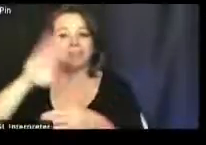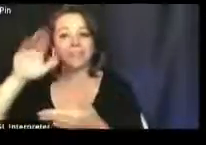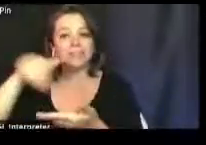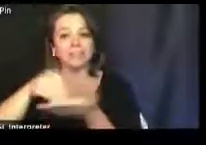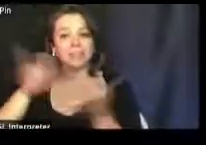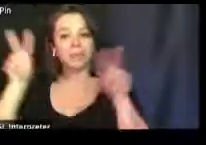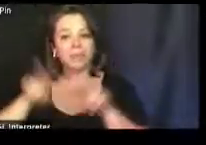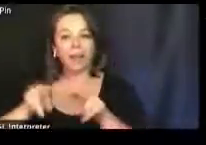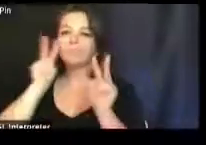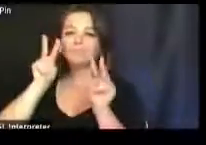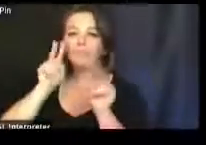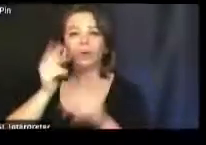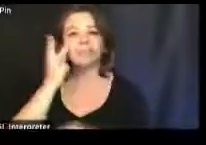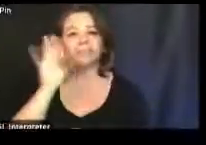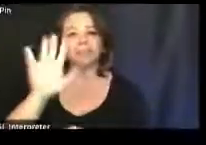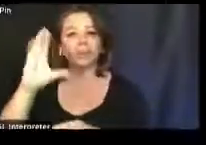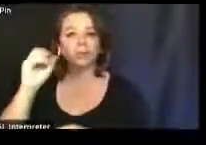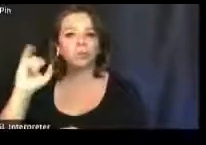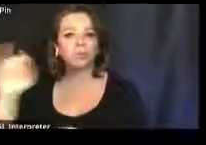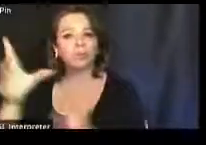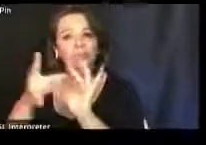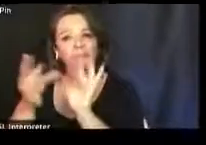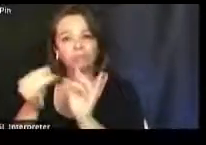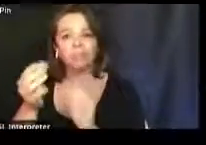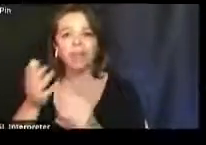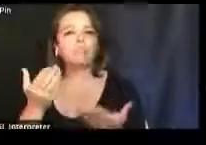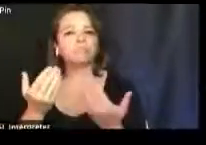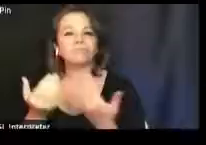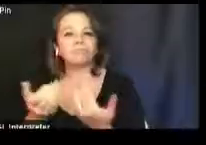and what's important to you today. Thanks.